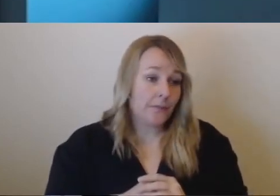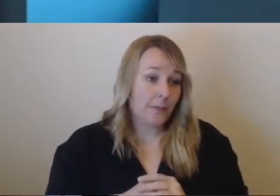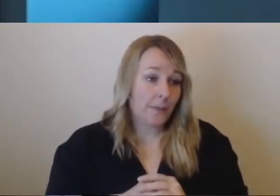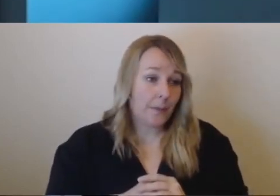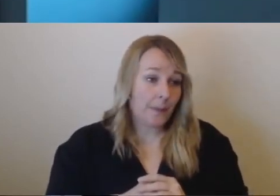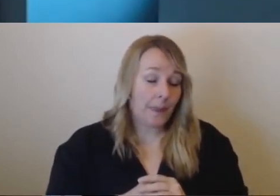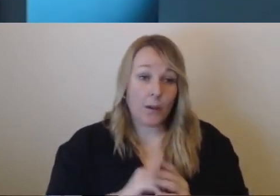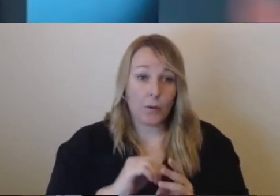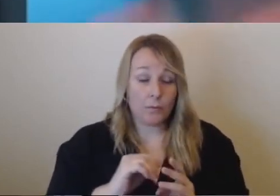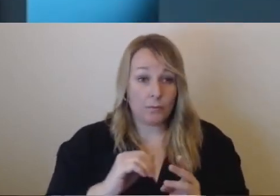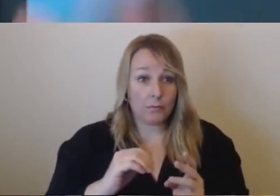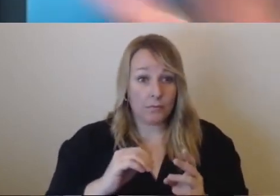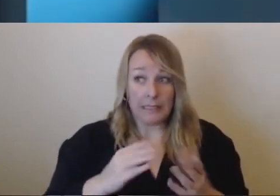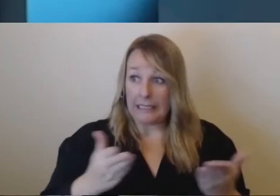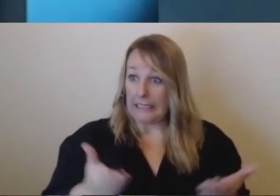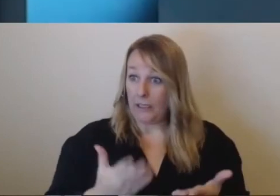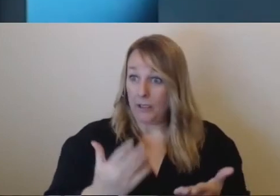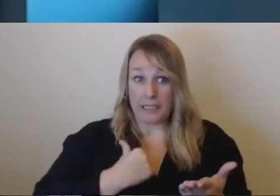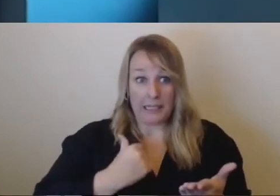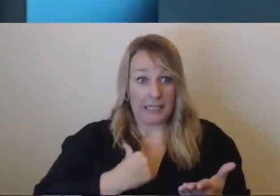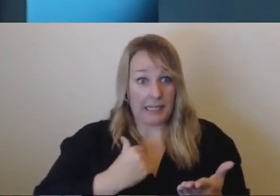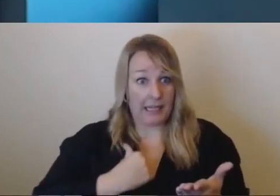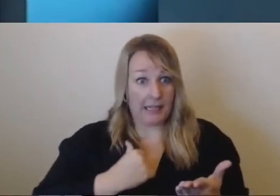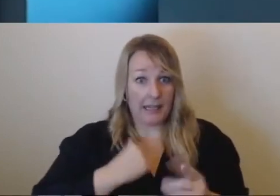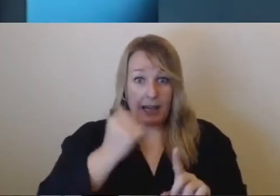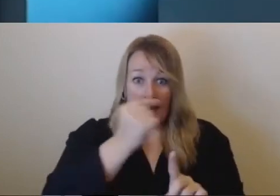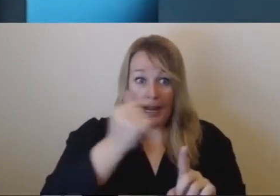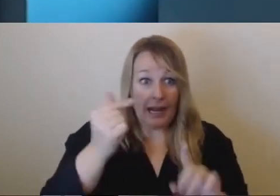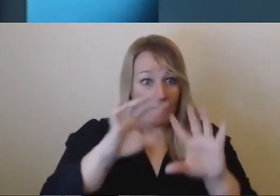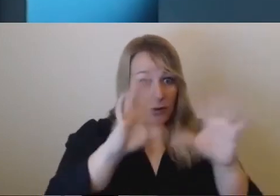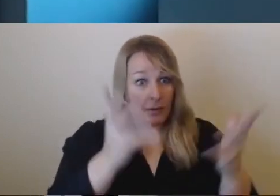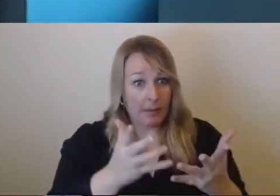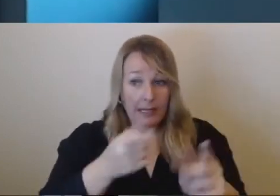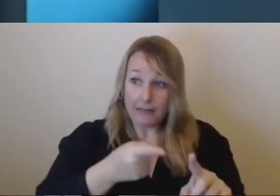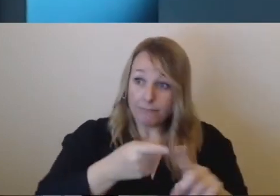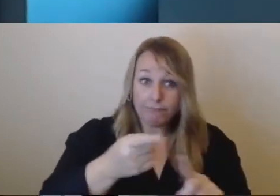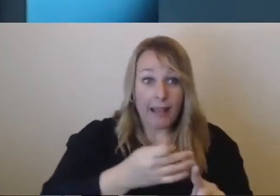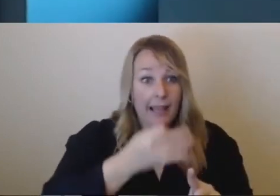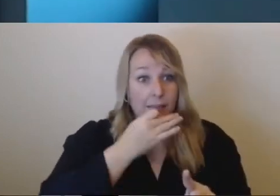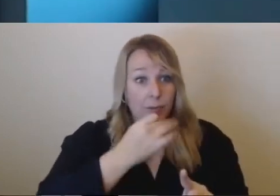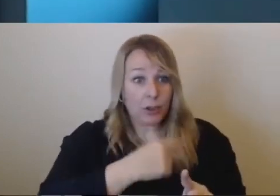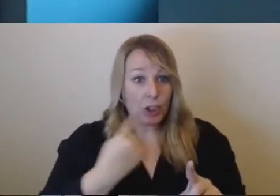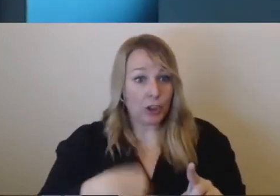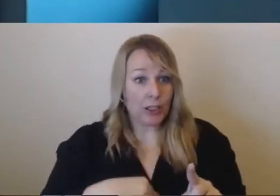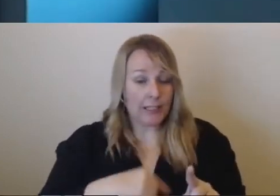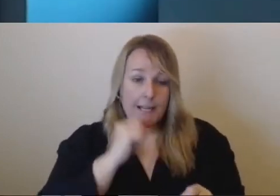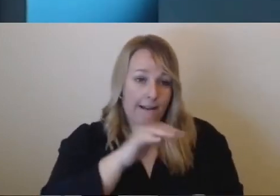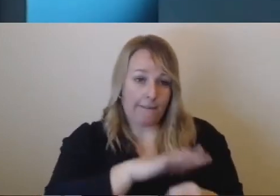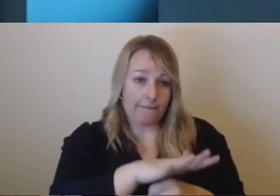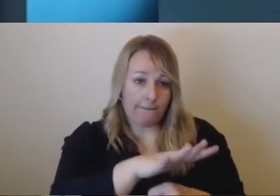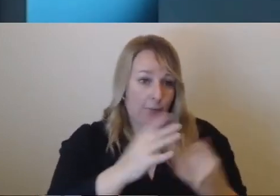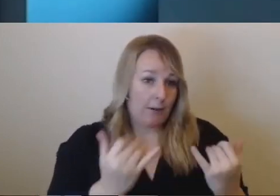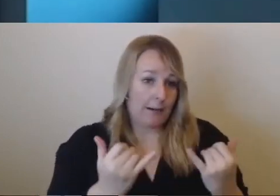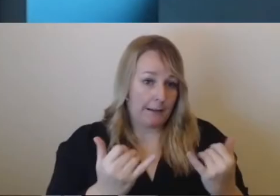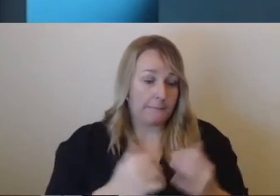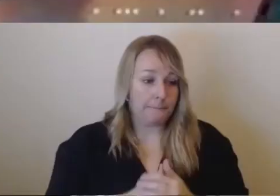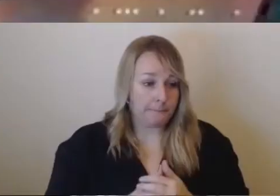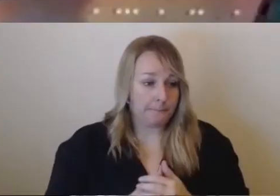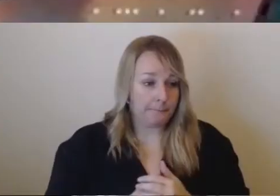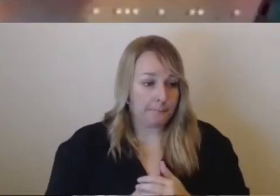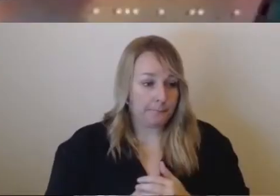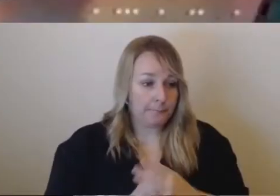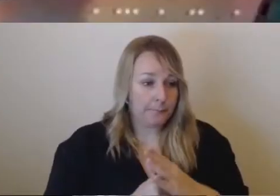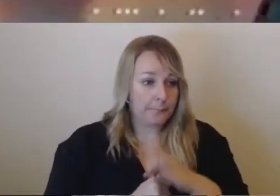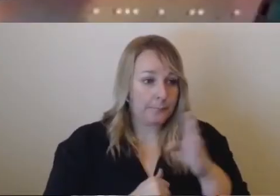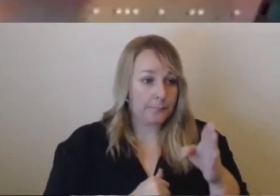enough experts on China within our government apparatus as it currently stands. Yeah, I do think that one of the consistencies